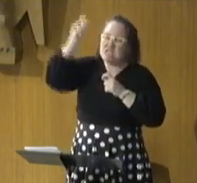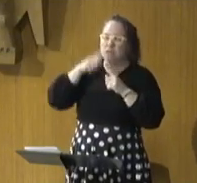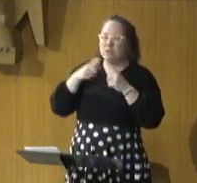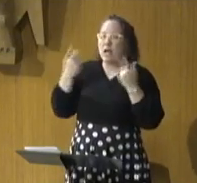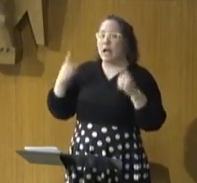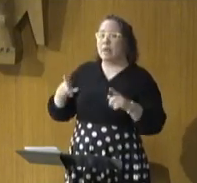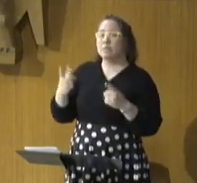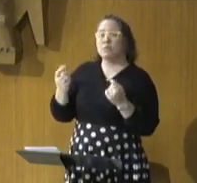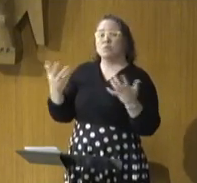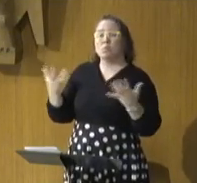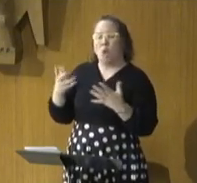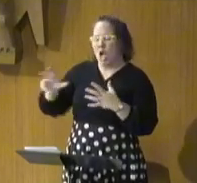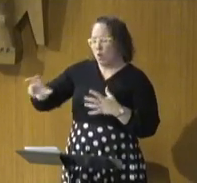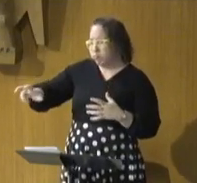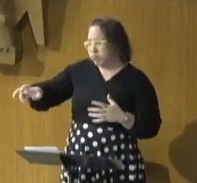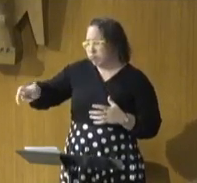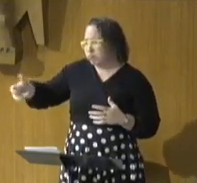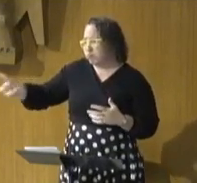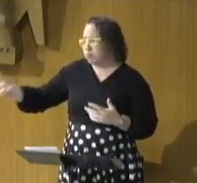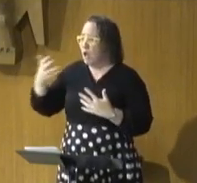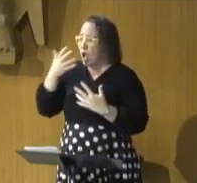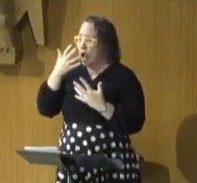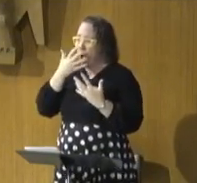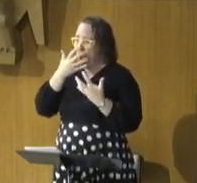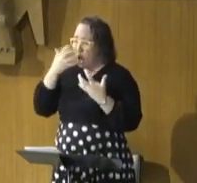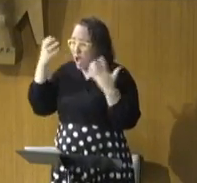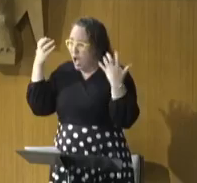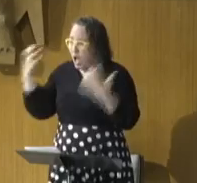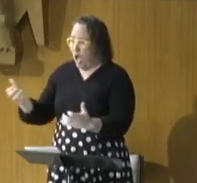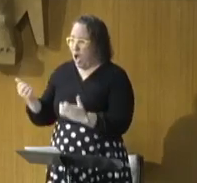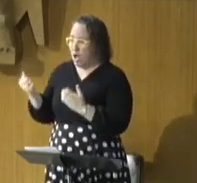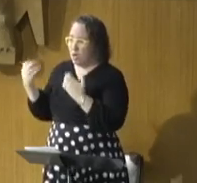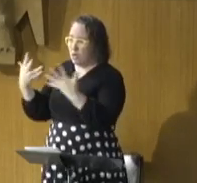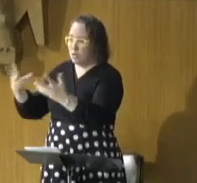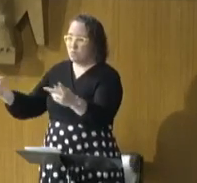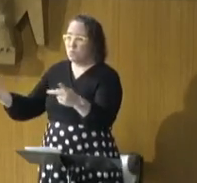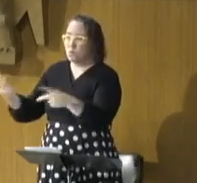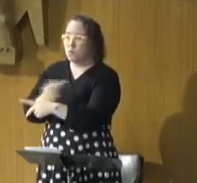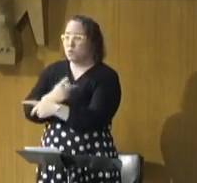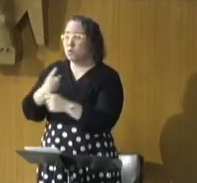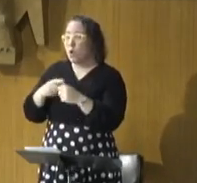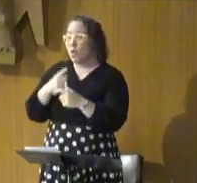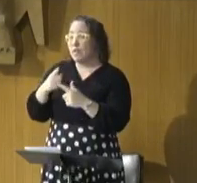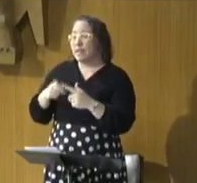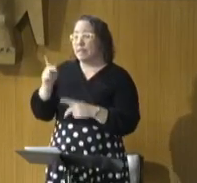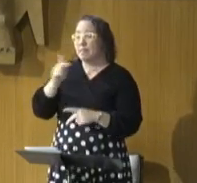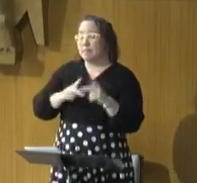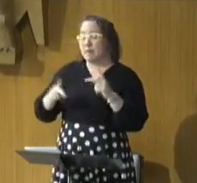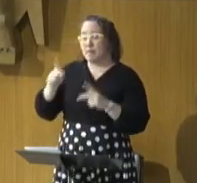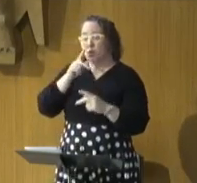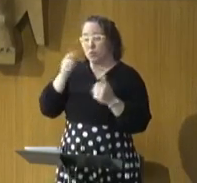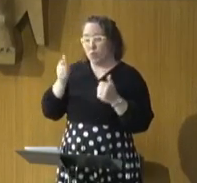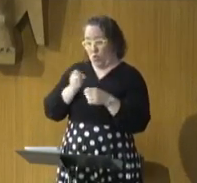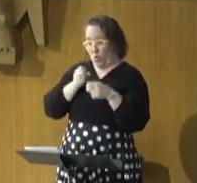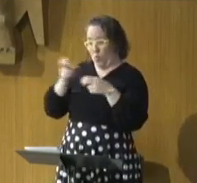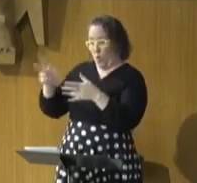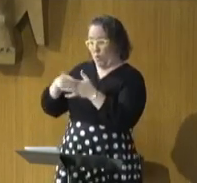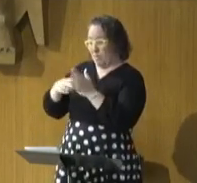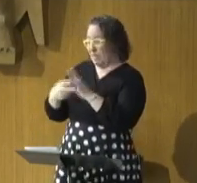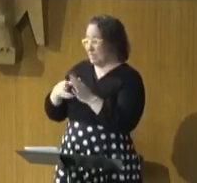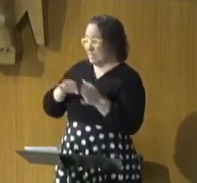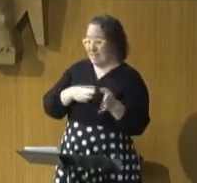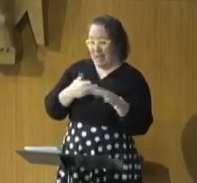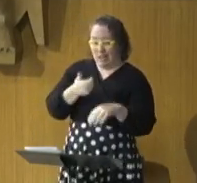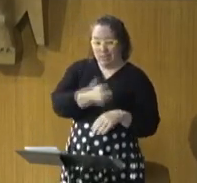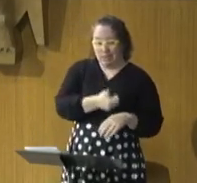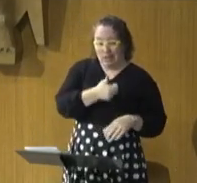seven times hotter than it's supposed to be, so that the guards who throw the men into the furnace actually die themselves. And we